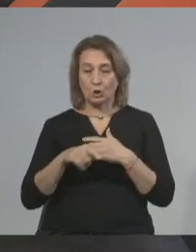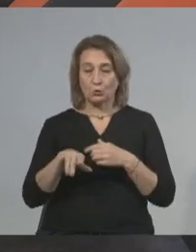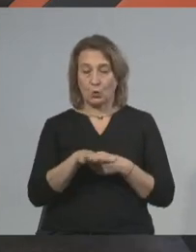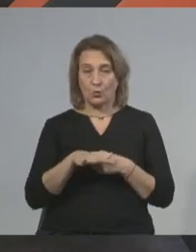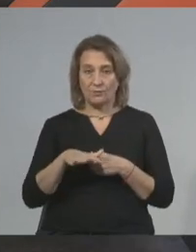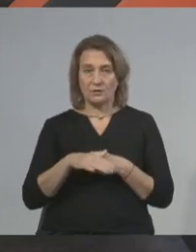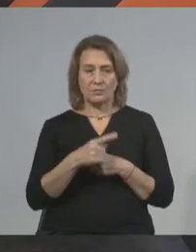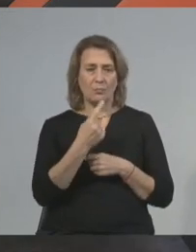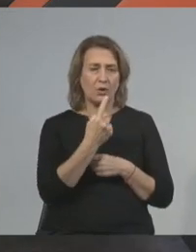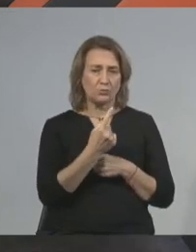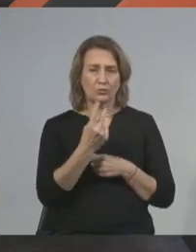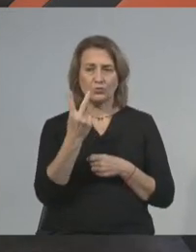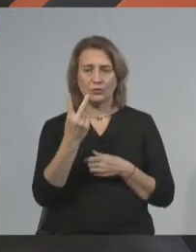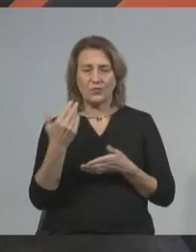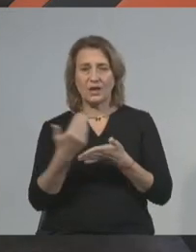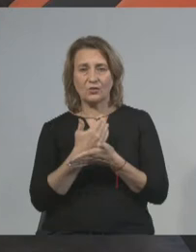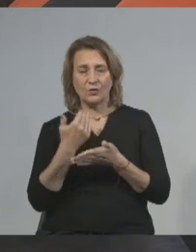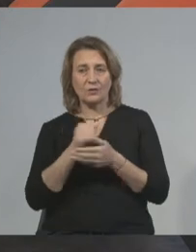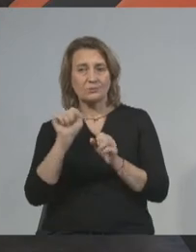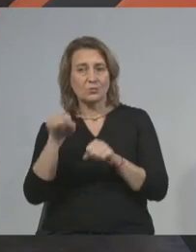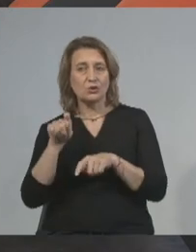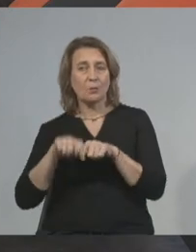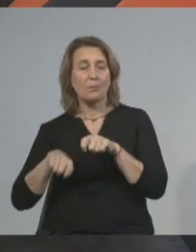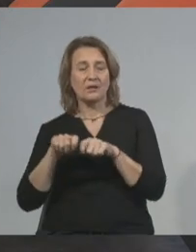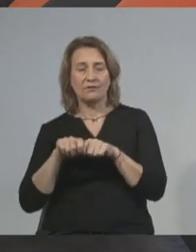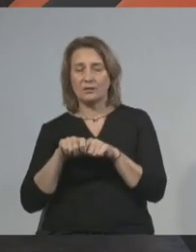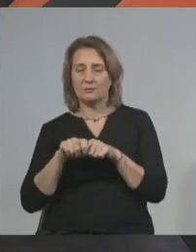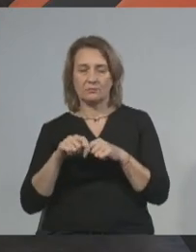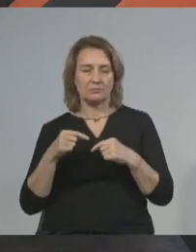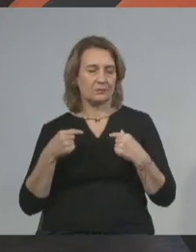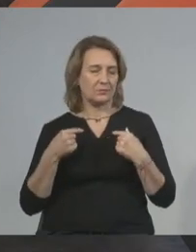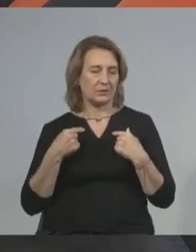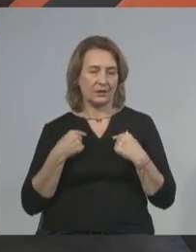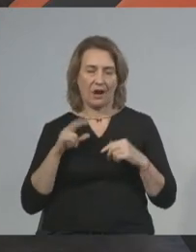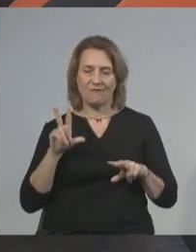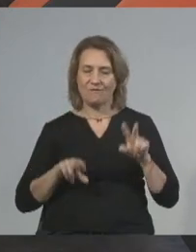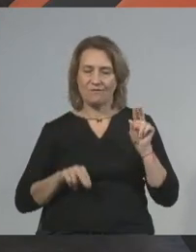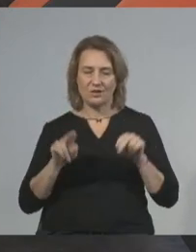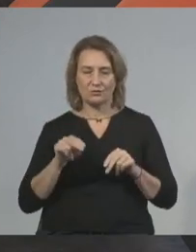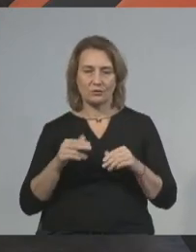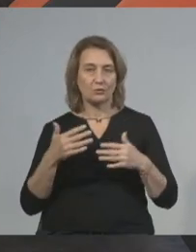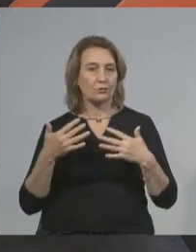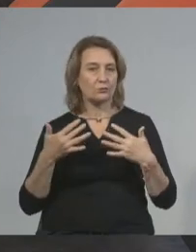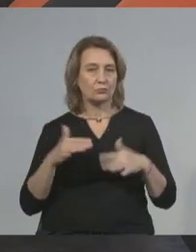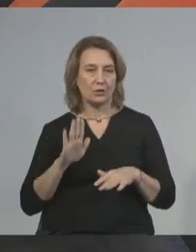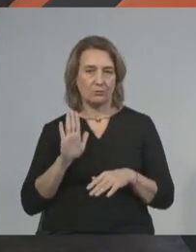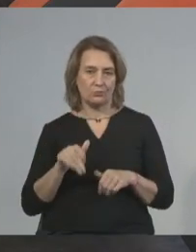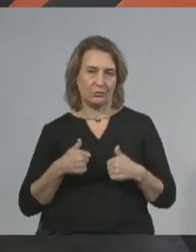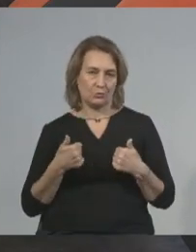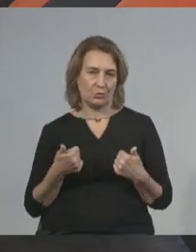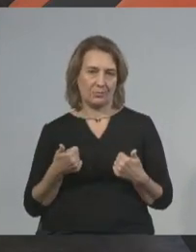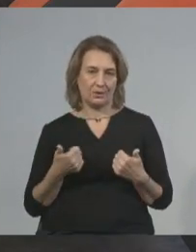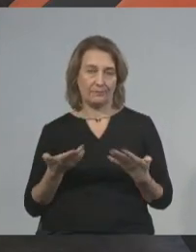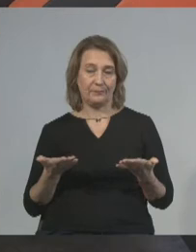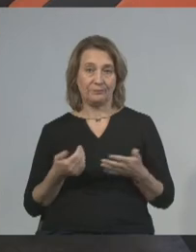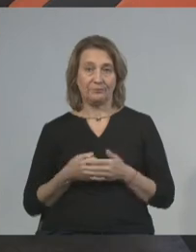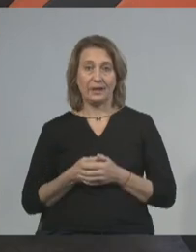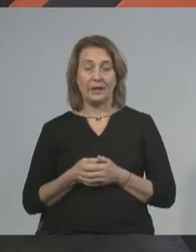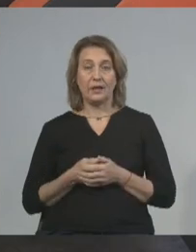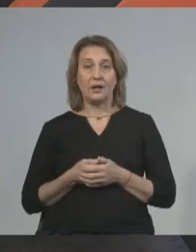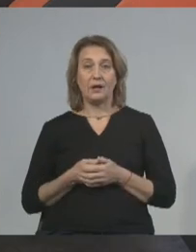informational noise so if we can check at least one or two pieces of news every day i think it will be just